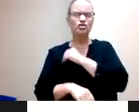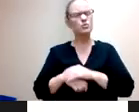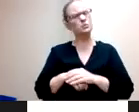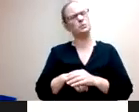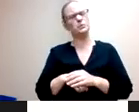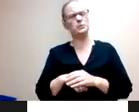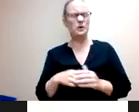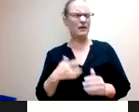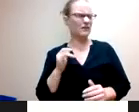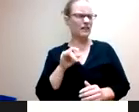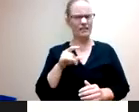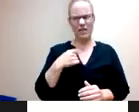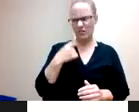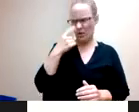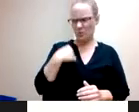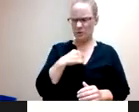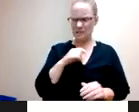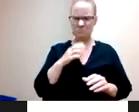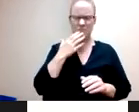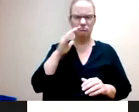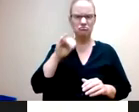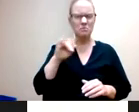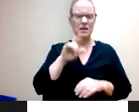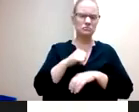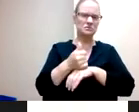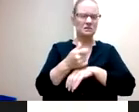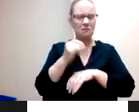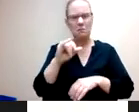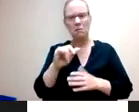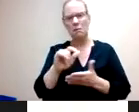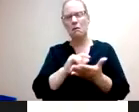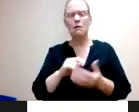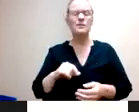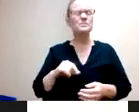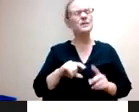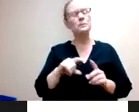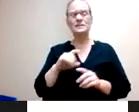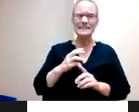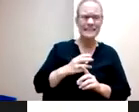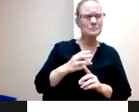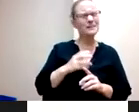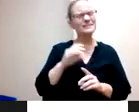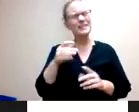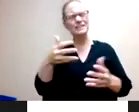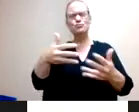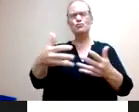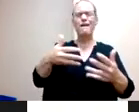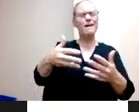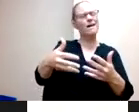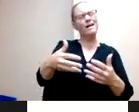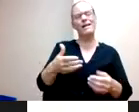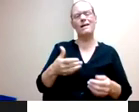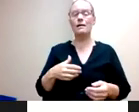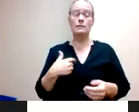law, and certainly there's a lot of gray zone for what 6 months. When I try to teach doctors and